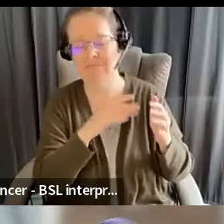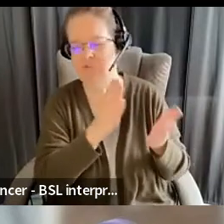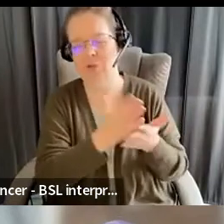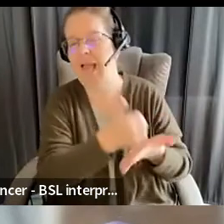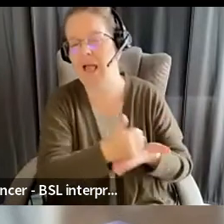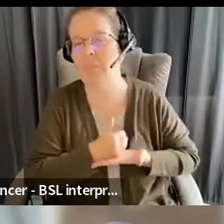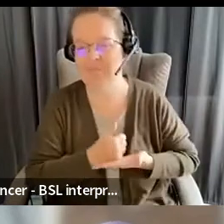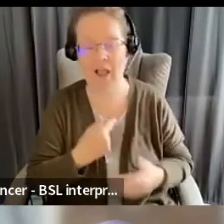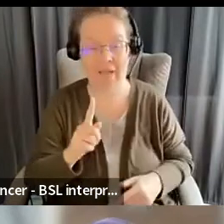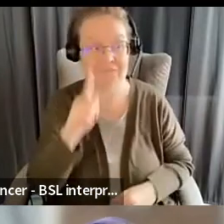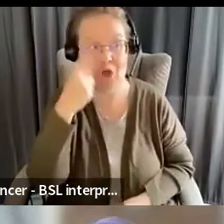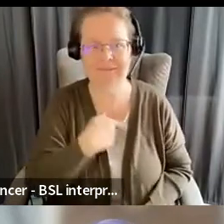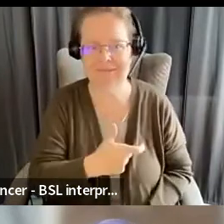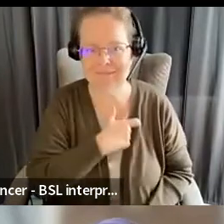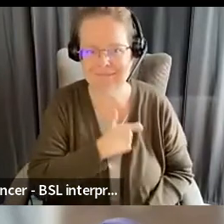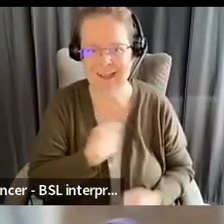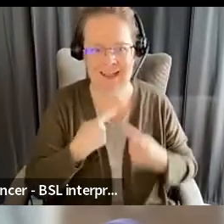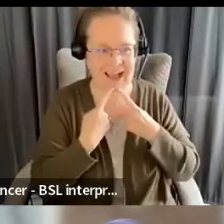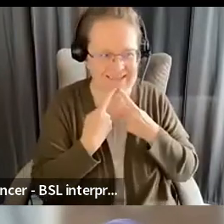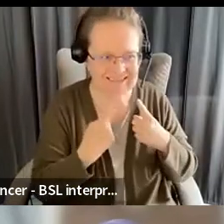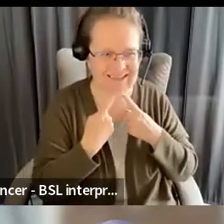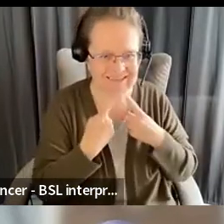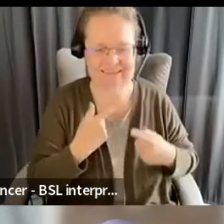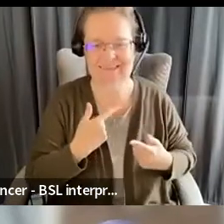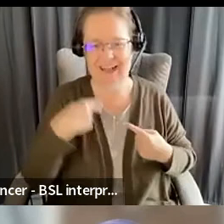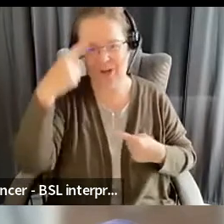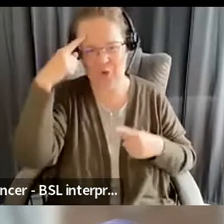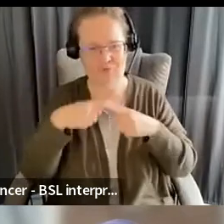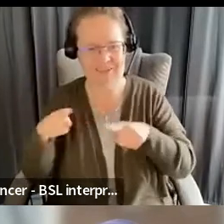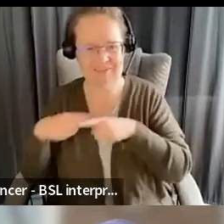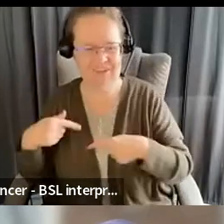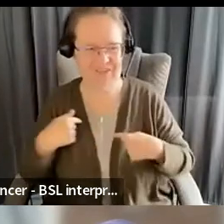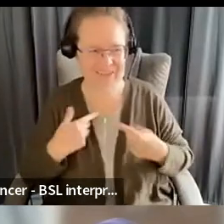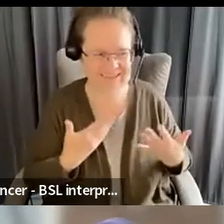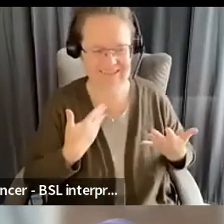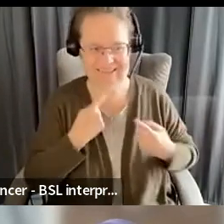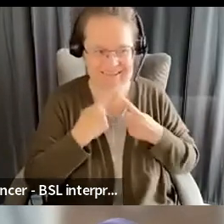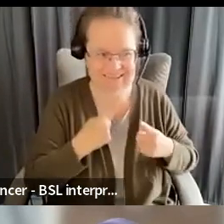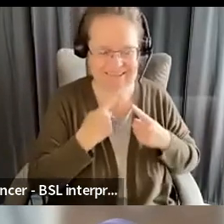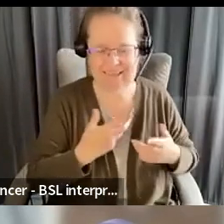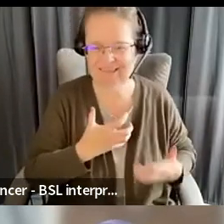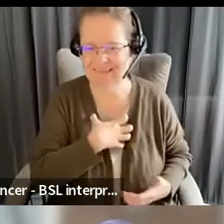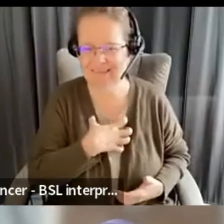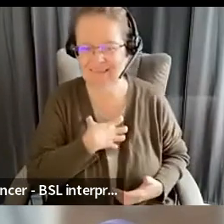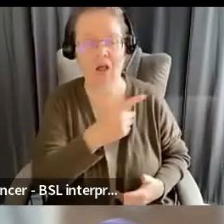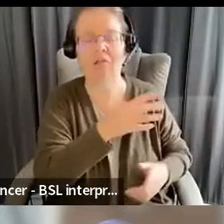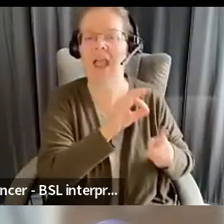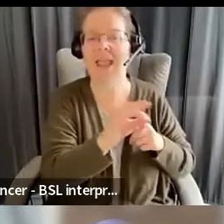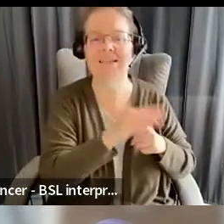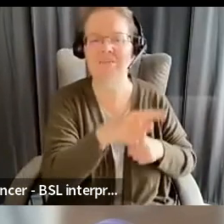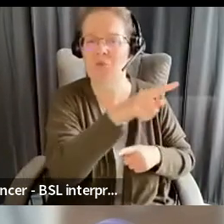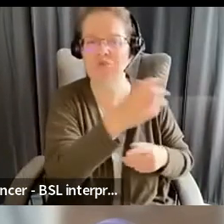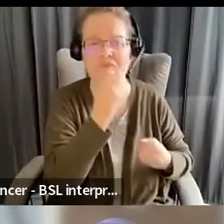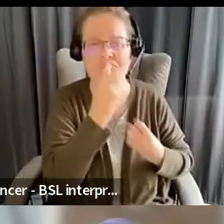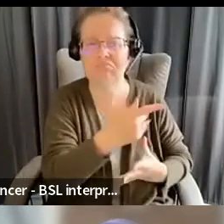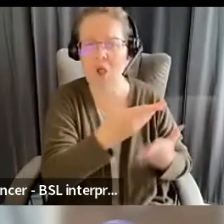was really scared at first about disclosing my neurodivergence, my autism and ADHD, but the interviewers were so open